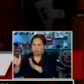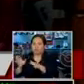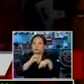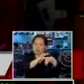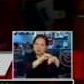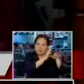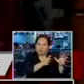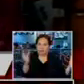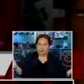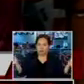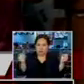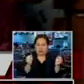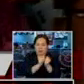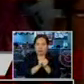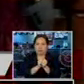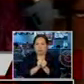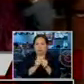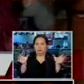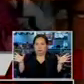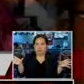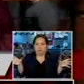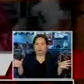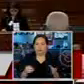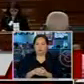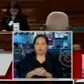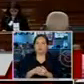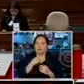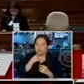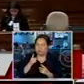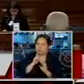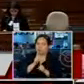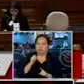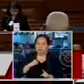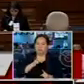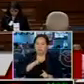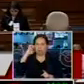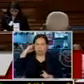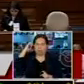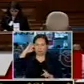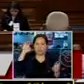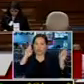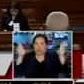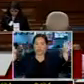their appearances? We are ready to receive the prosecutors of the House of Representatives.